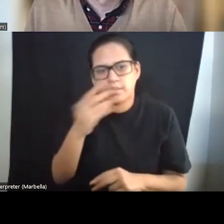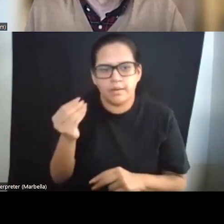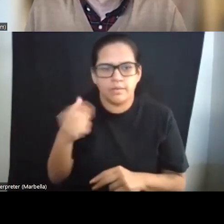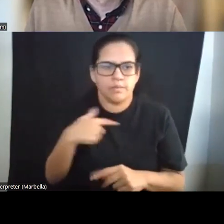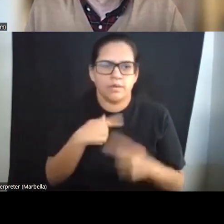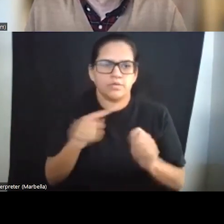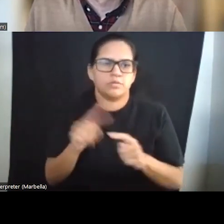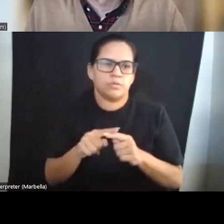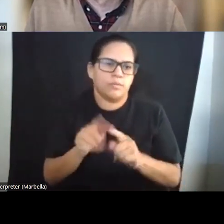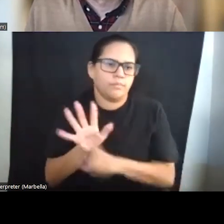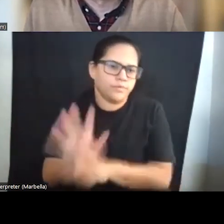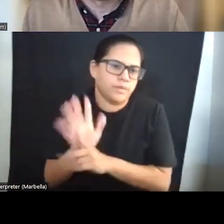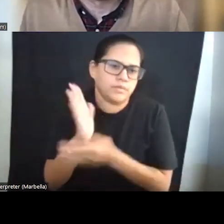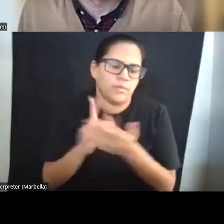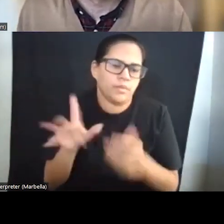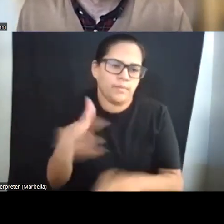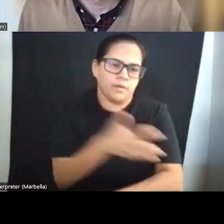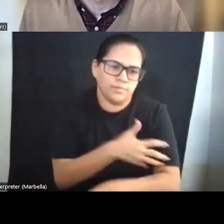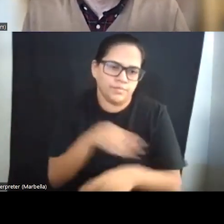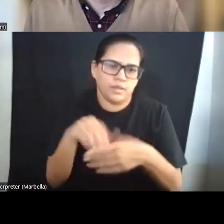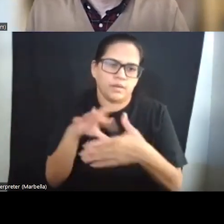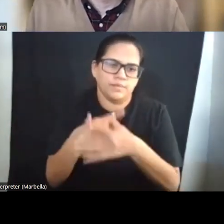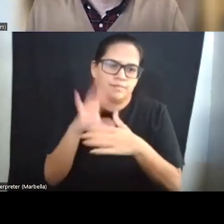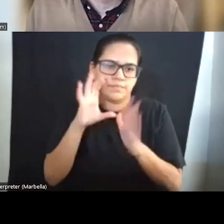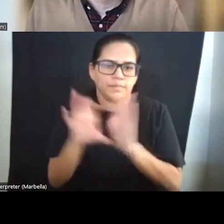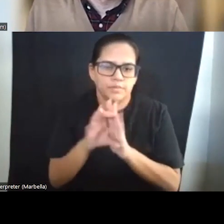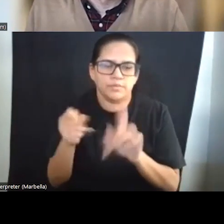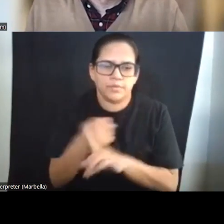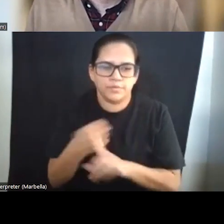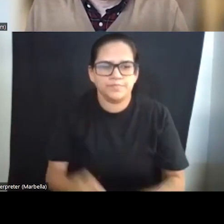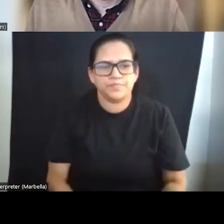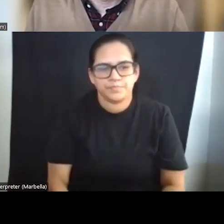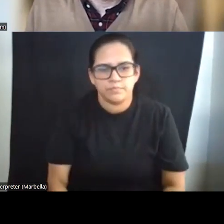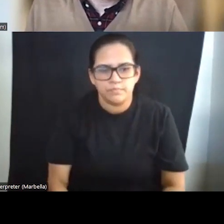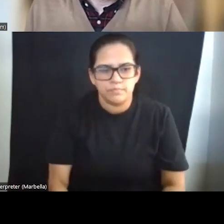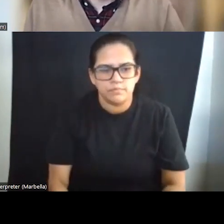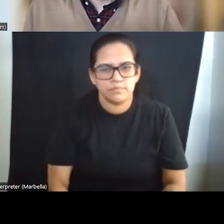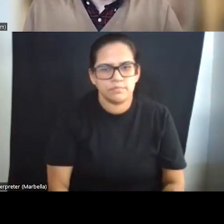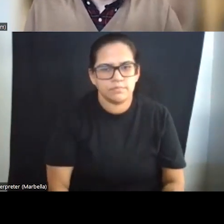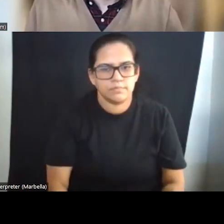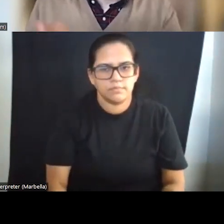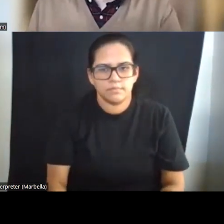trying to push back at some of that power in the context of intimate image abuse. Yeah, I mean, Violetta,